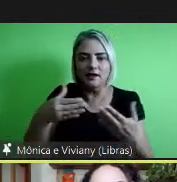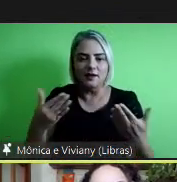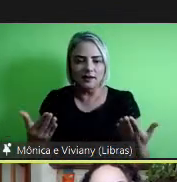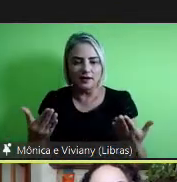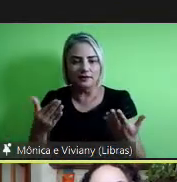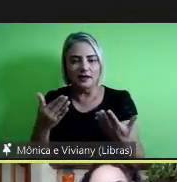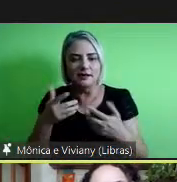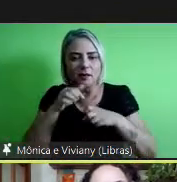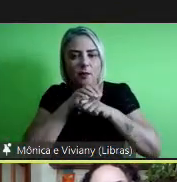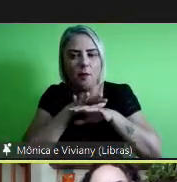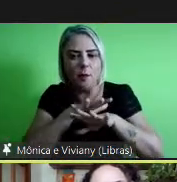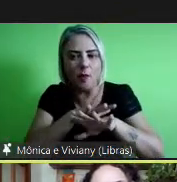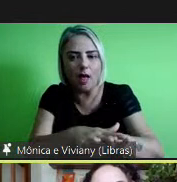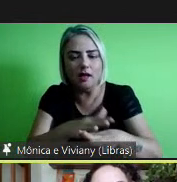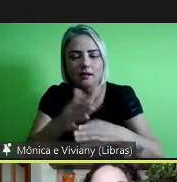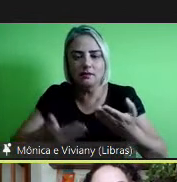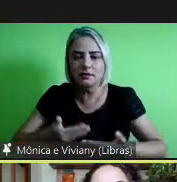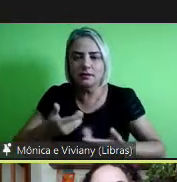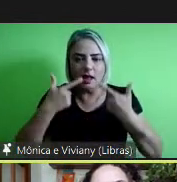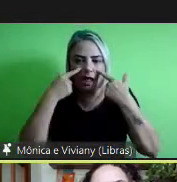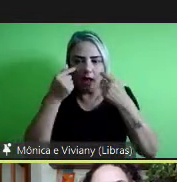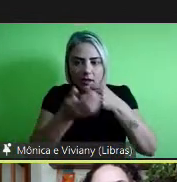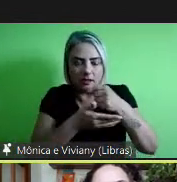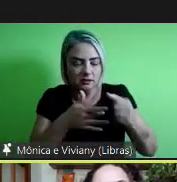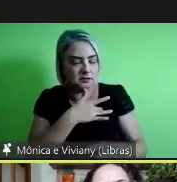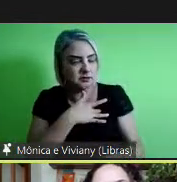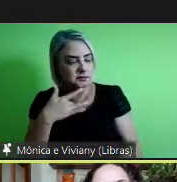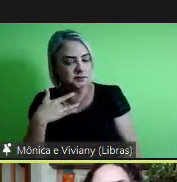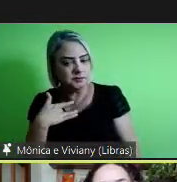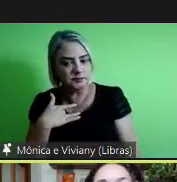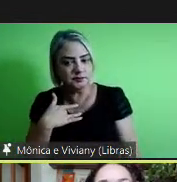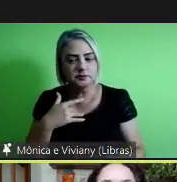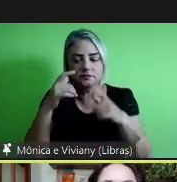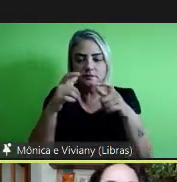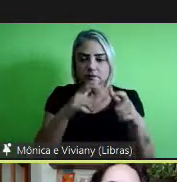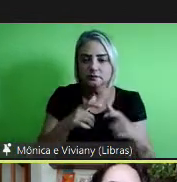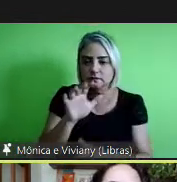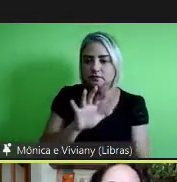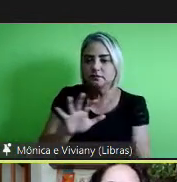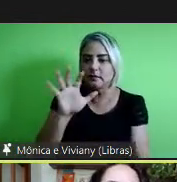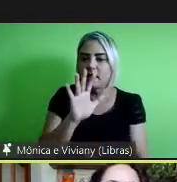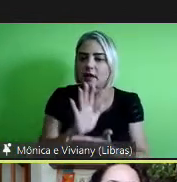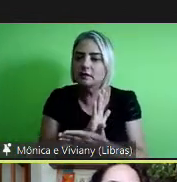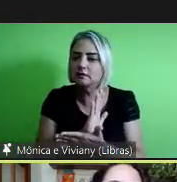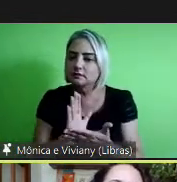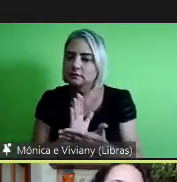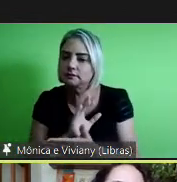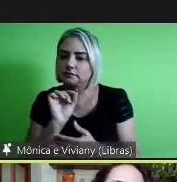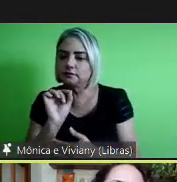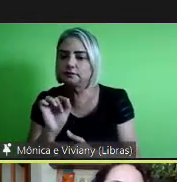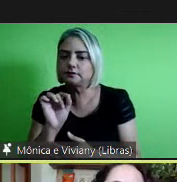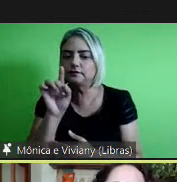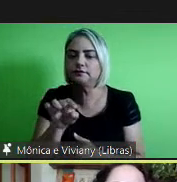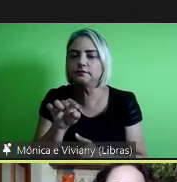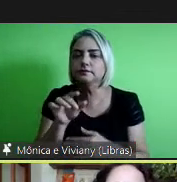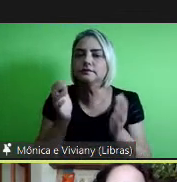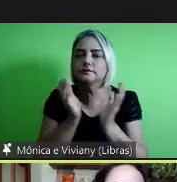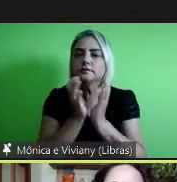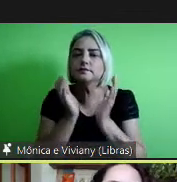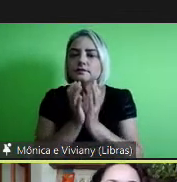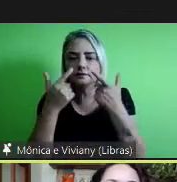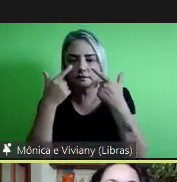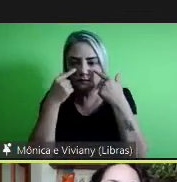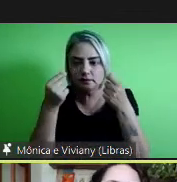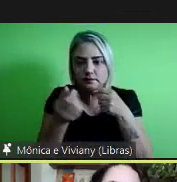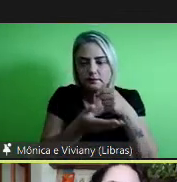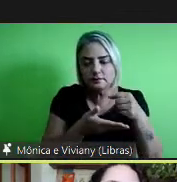11,000 units. So with this capillarity of the services for primary healthcare in the territories, many of the times